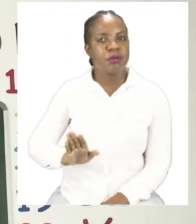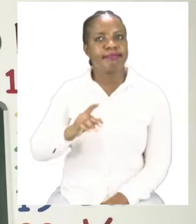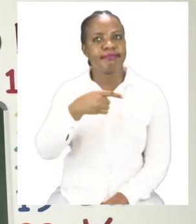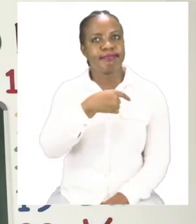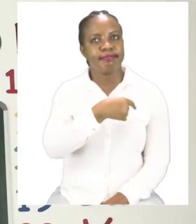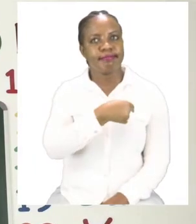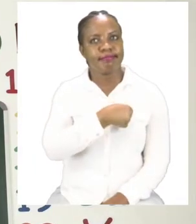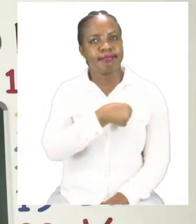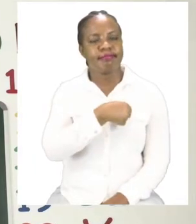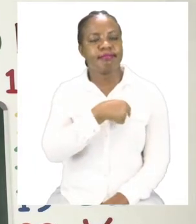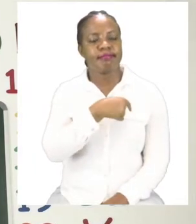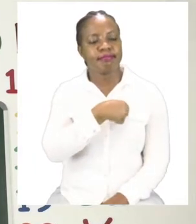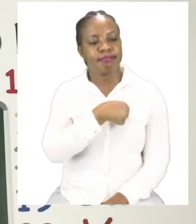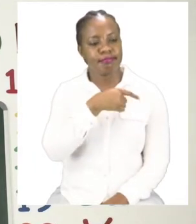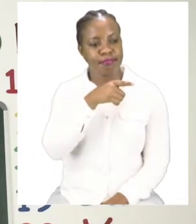She.